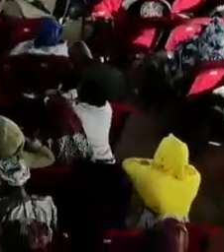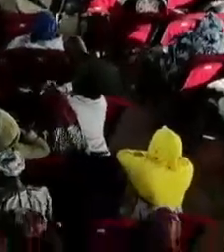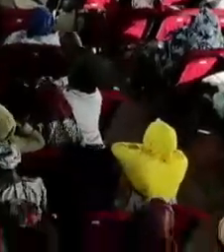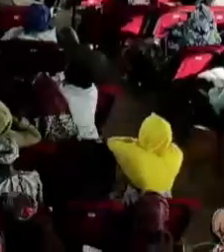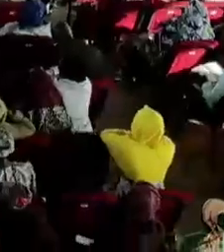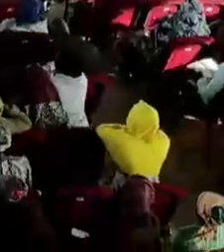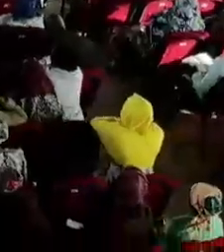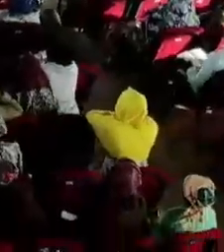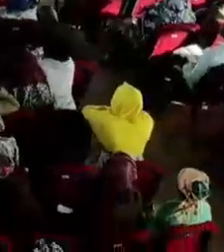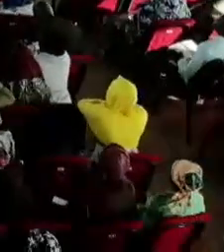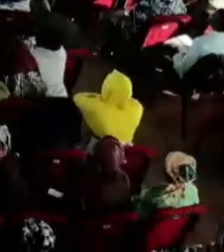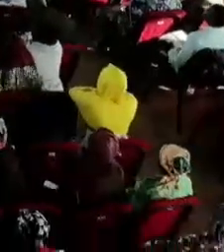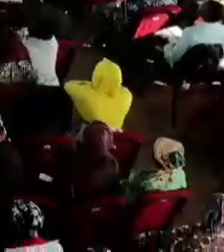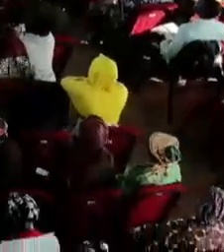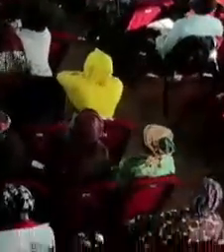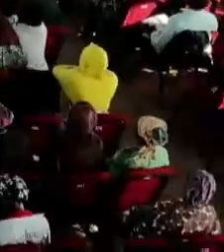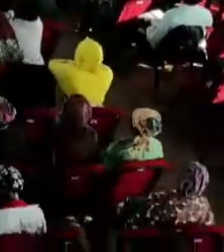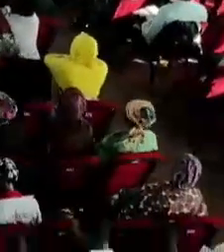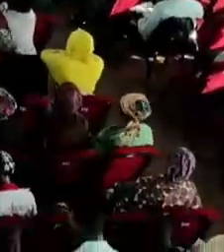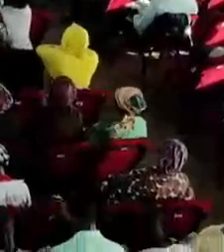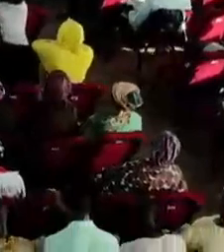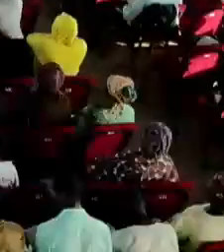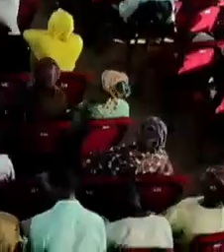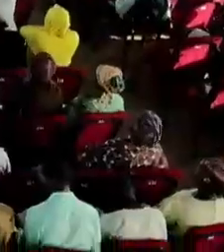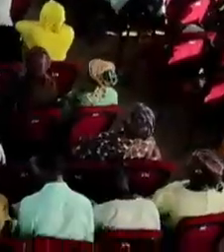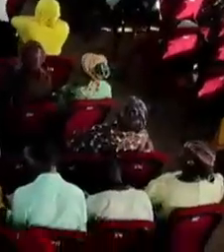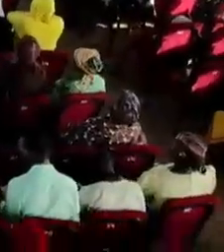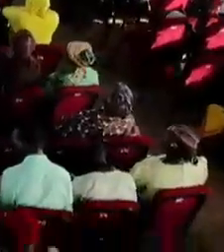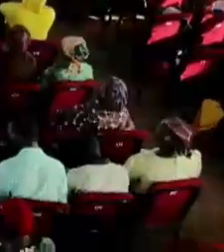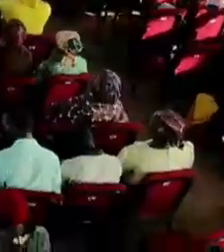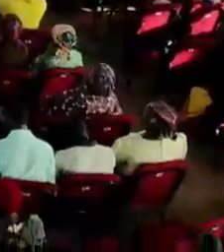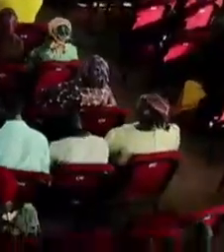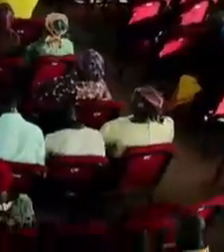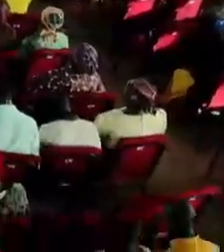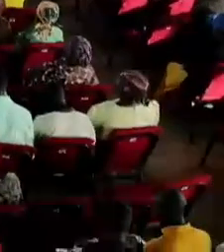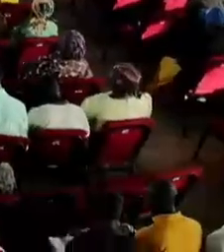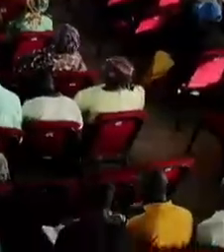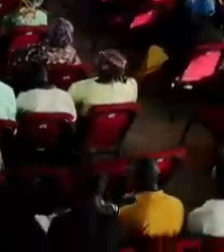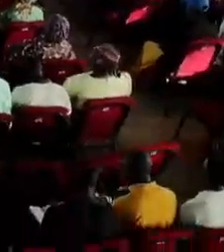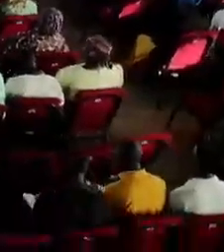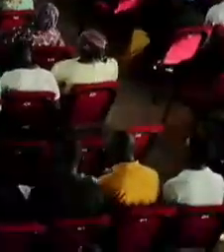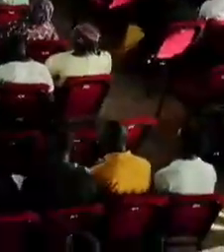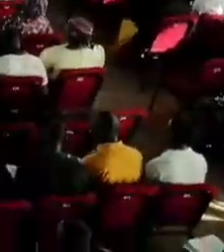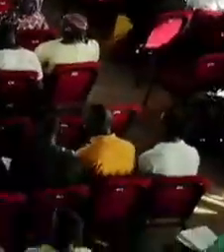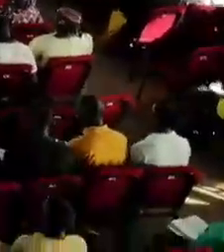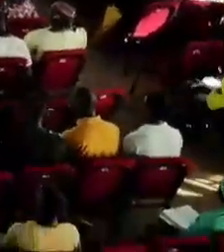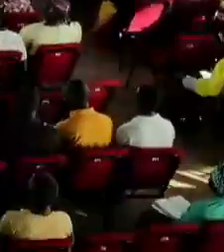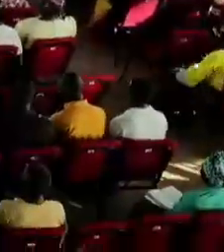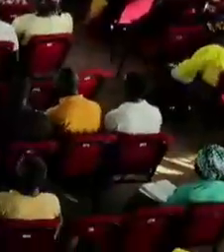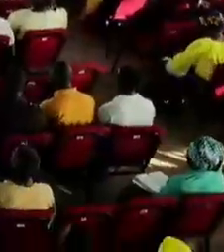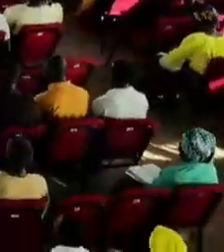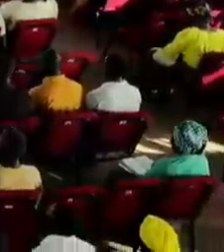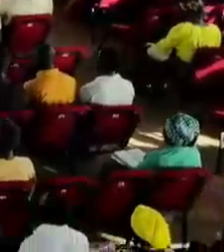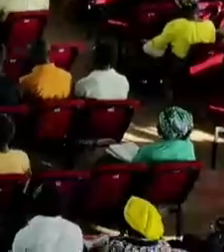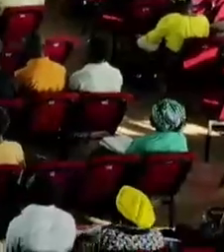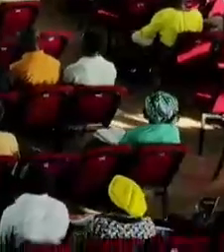Israel out of Egypt through the wilderness and into the promised land. They were